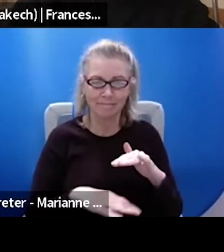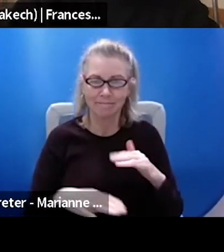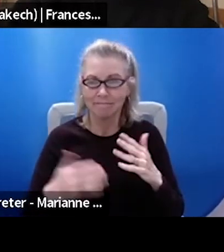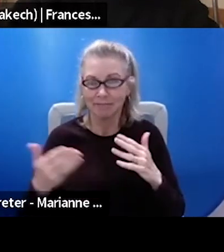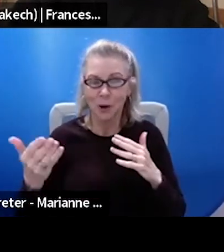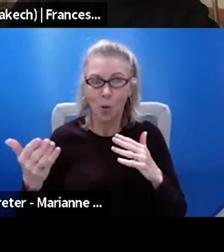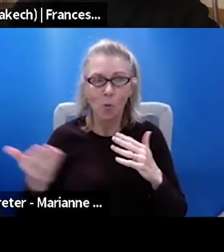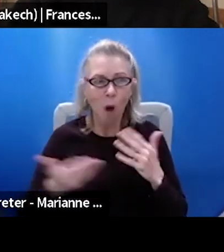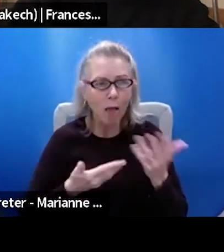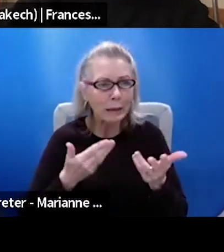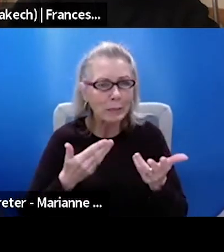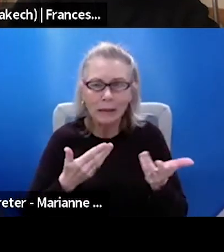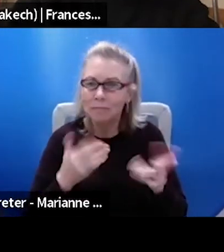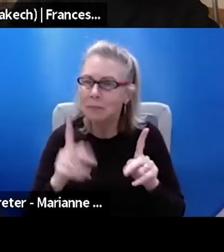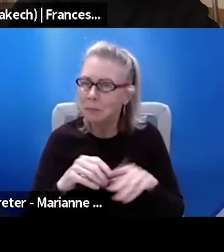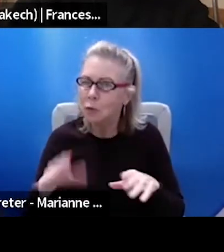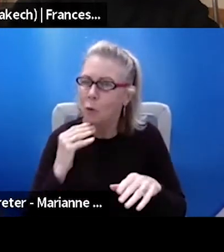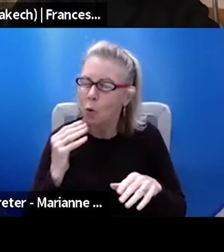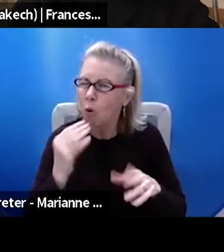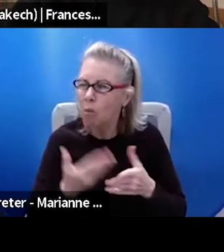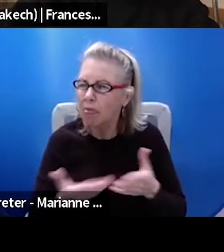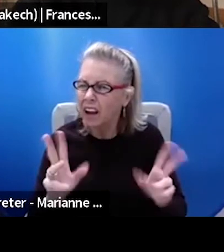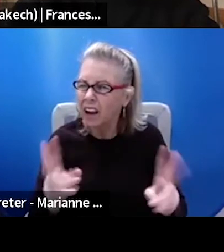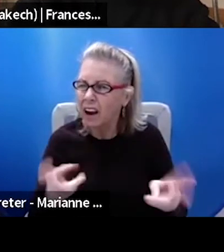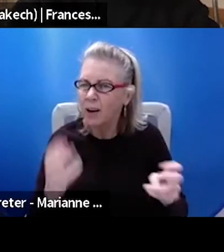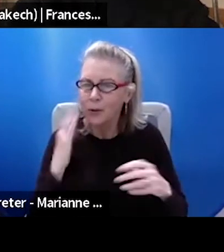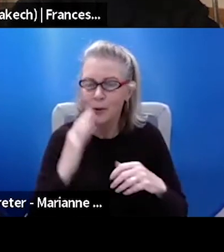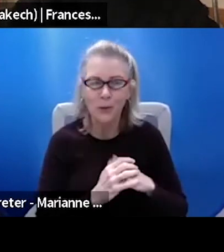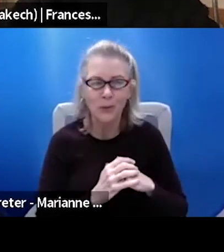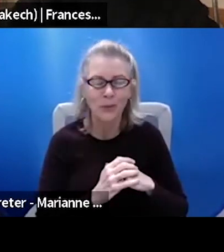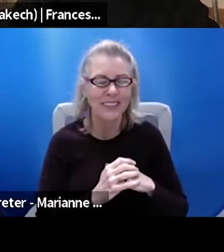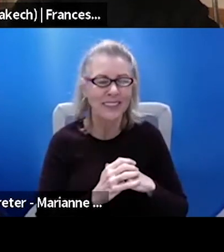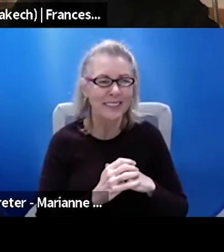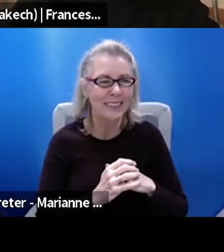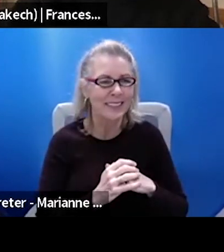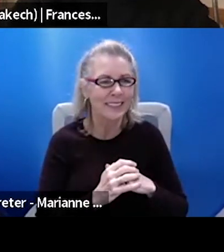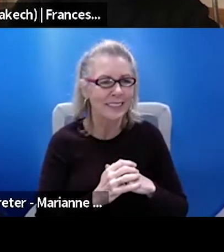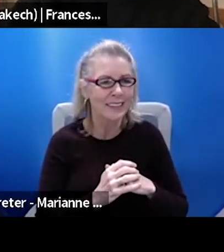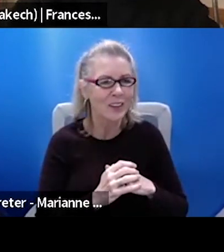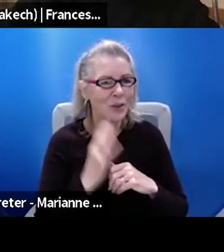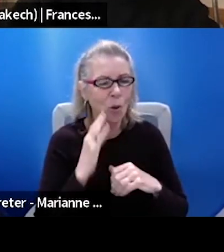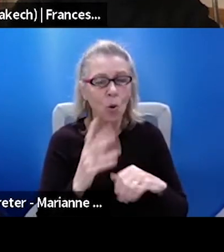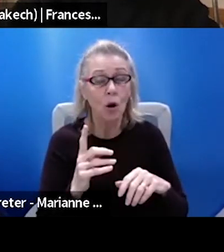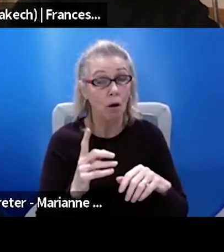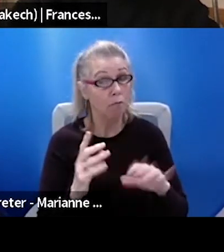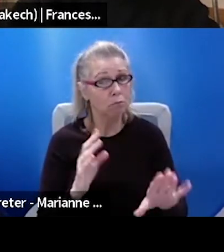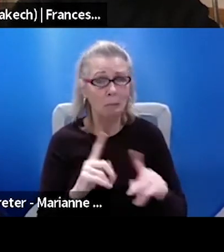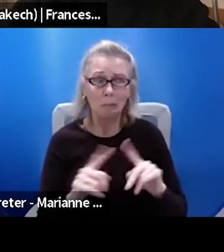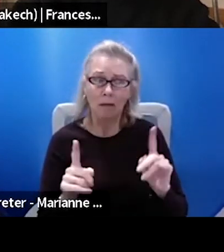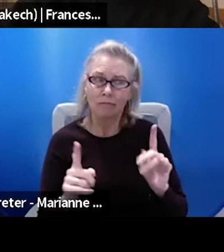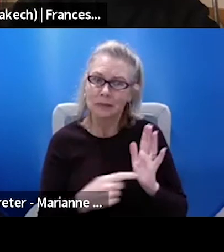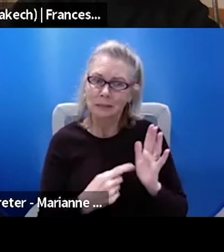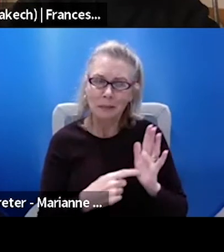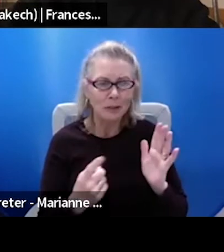home thing, which actually I realized much later that a lot of people, it's not to be taken for granted, the things that